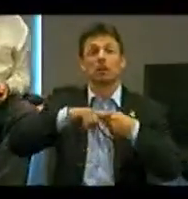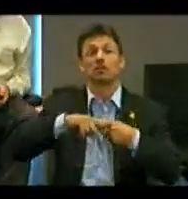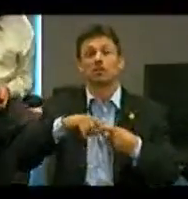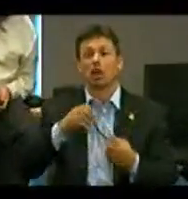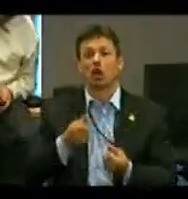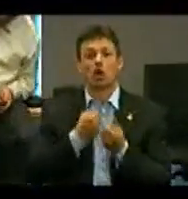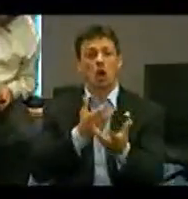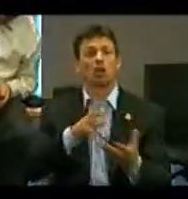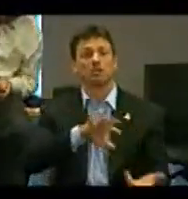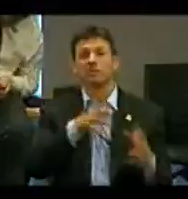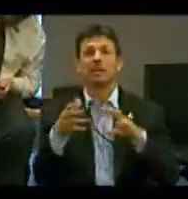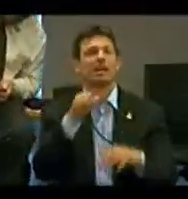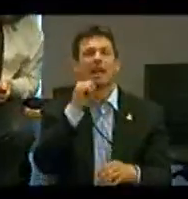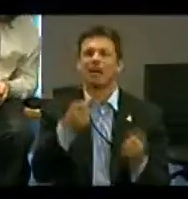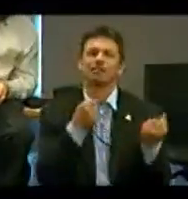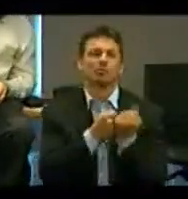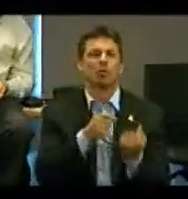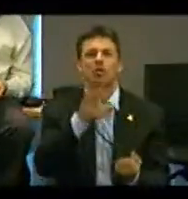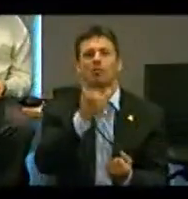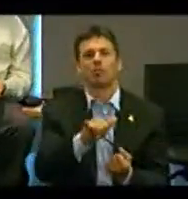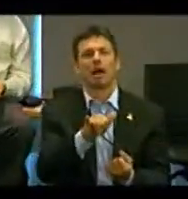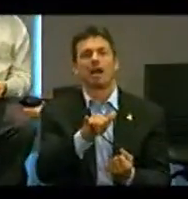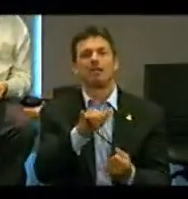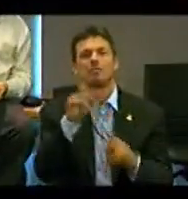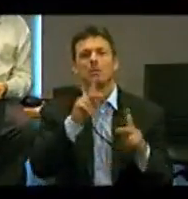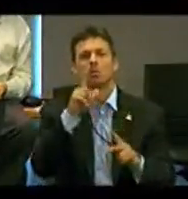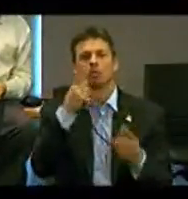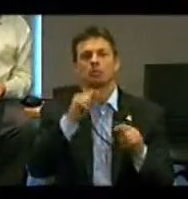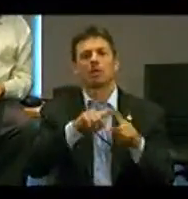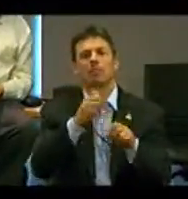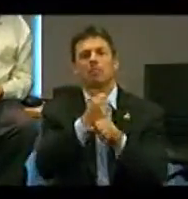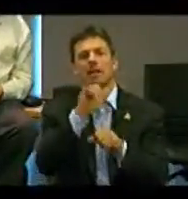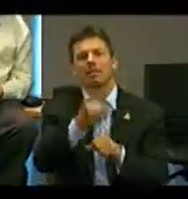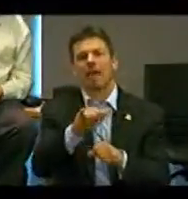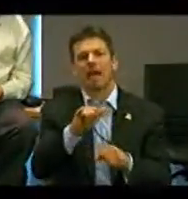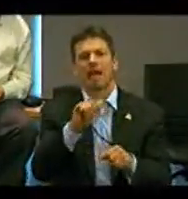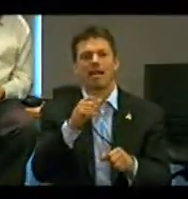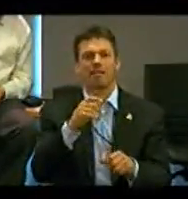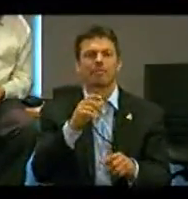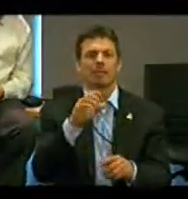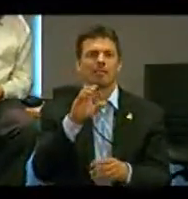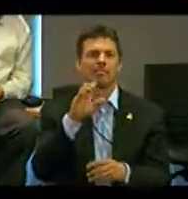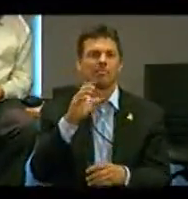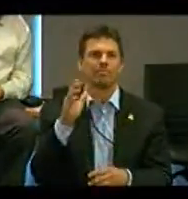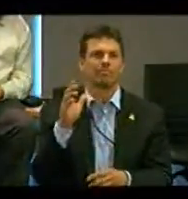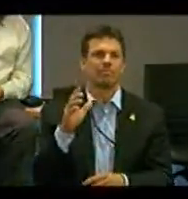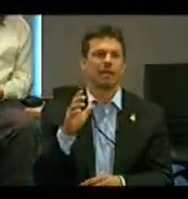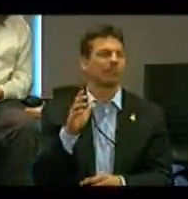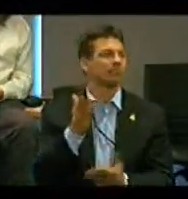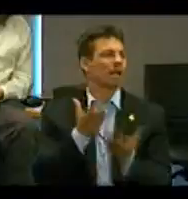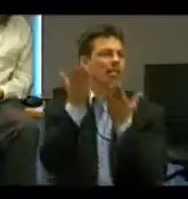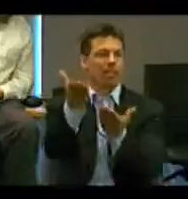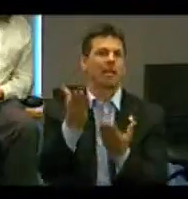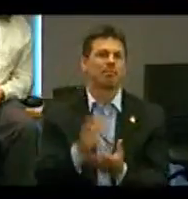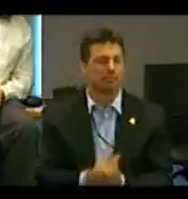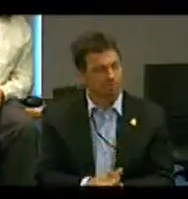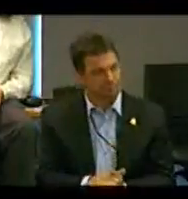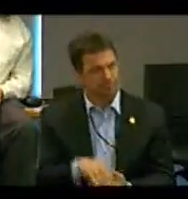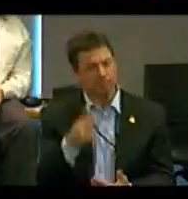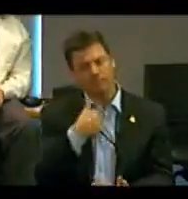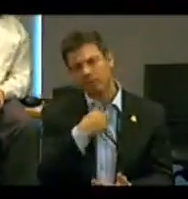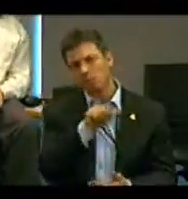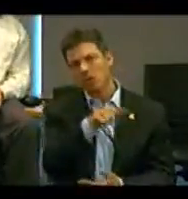those researchers who are trying to make that claim. And lastly, I've been going around the country working with Dr. Skiba and other